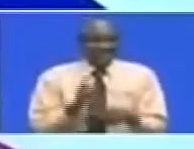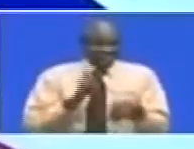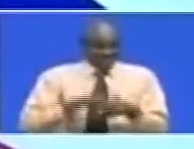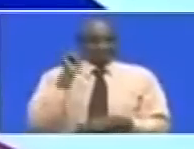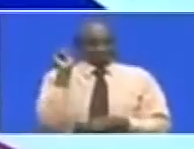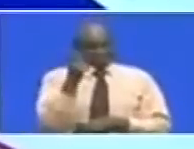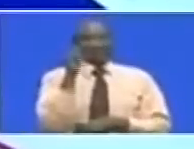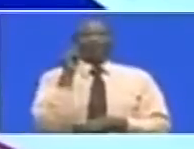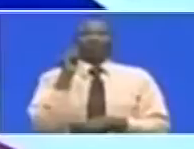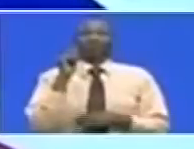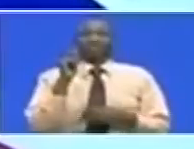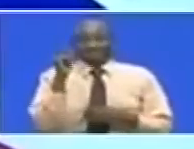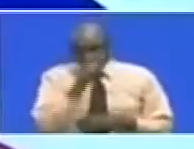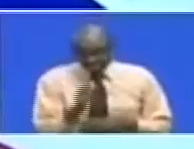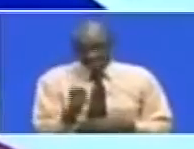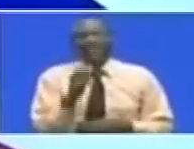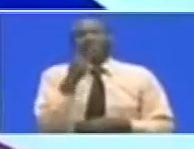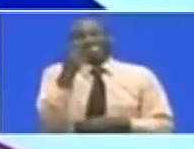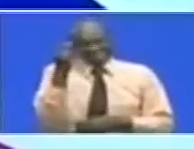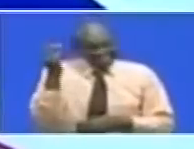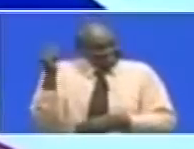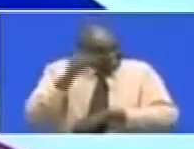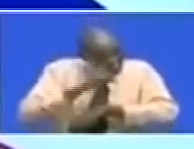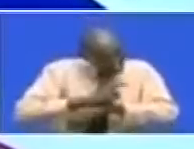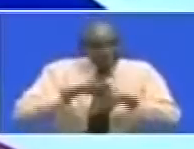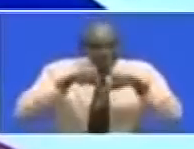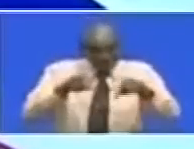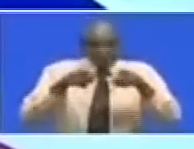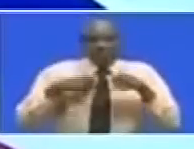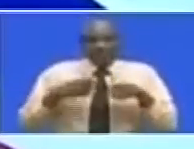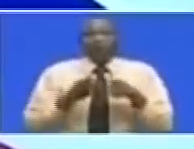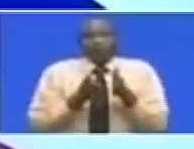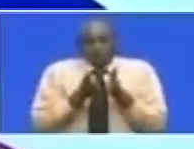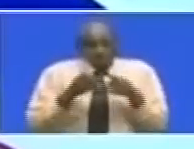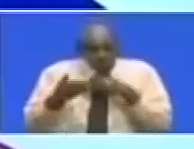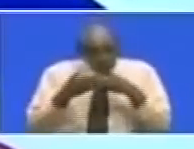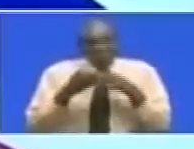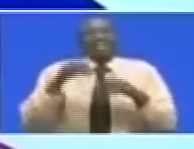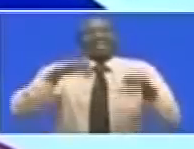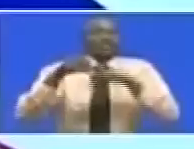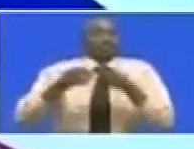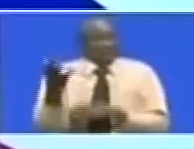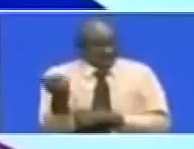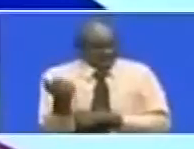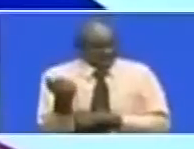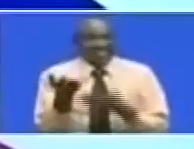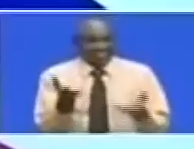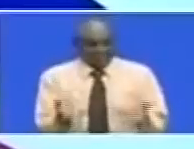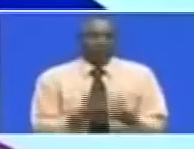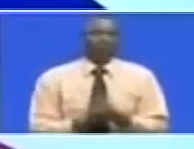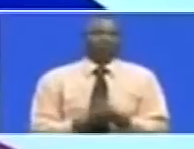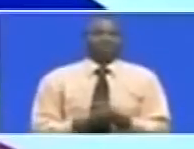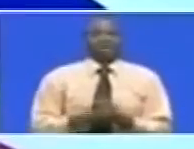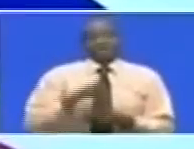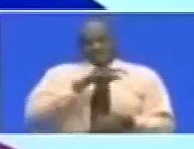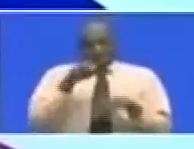of Tanzania. It is exactly 20 days to Tanzania's general election, and the hunt for vote is approaching fever pitch.